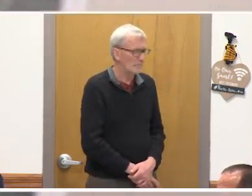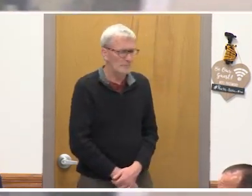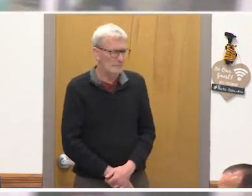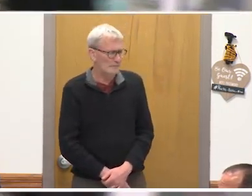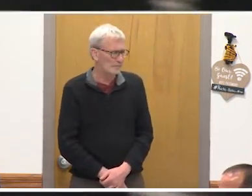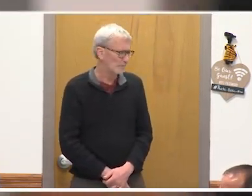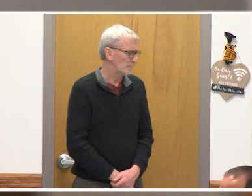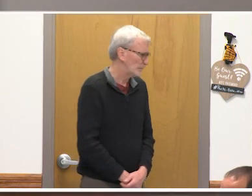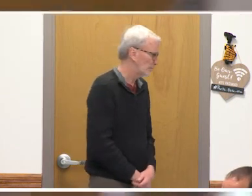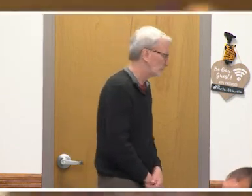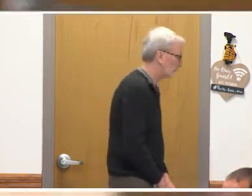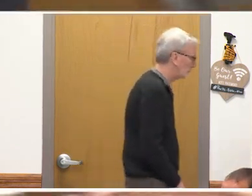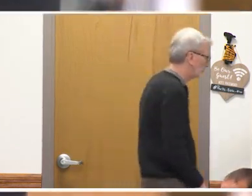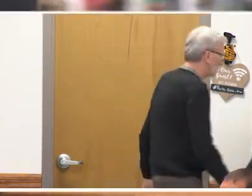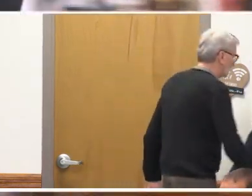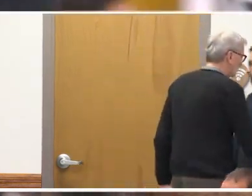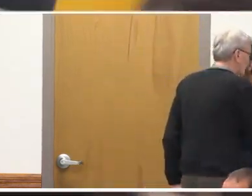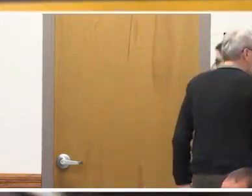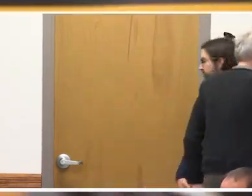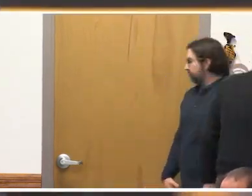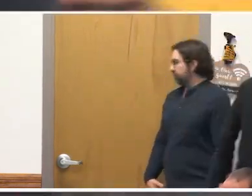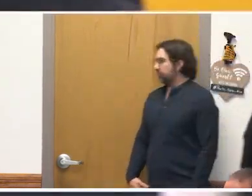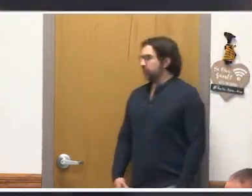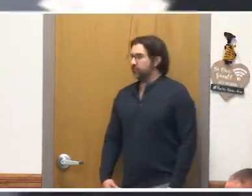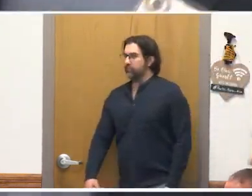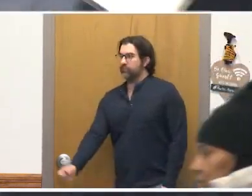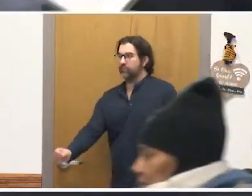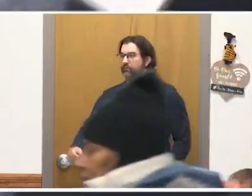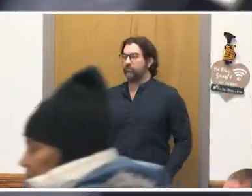There's a question online, so I'll bring this back here.